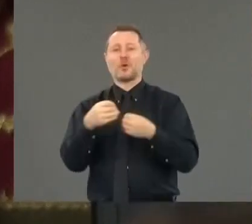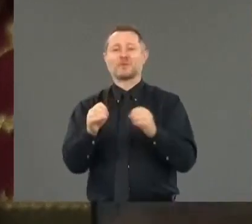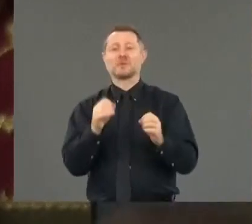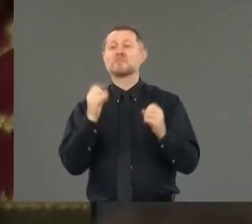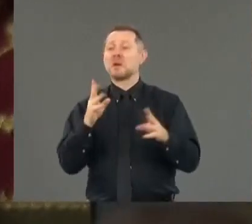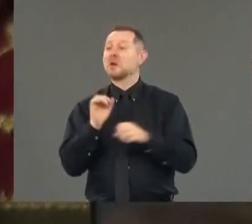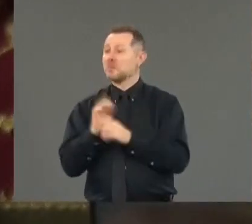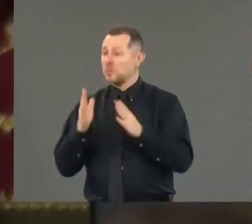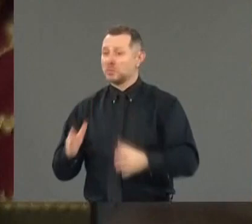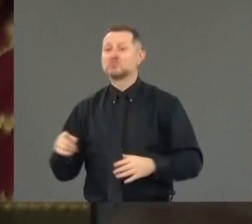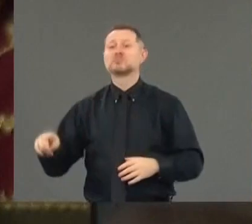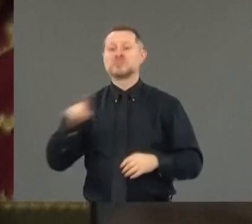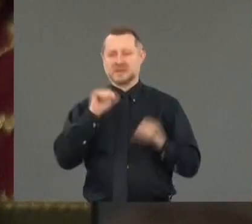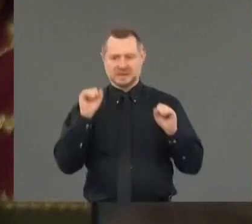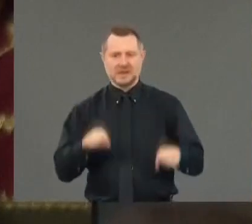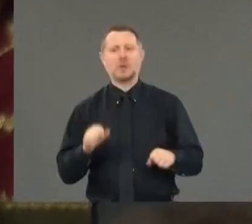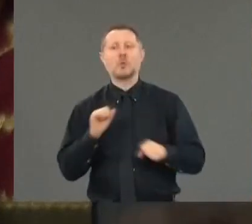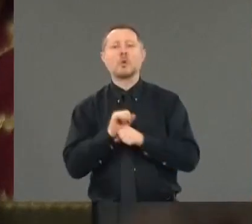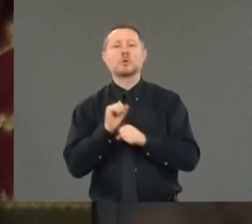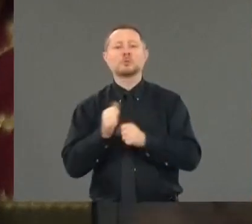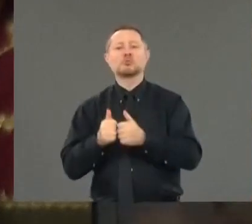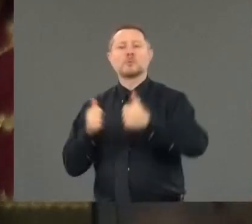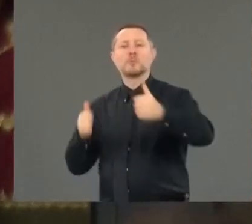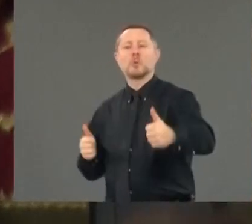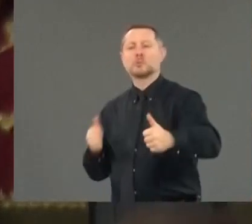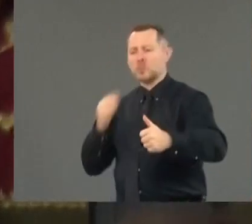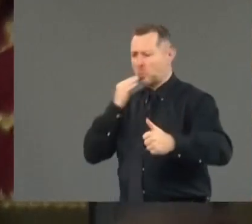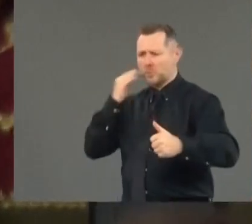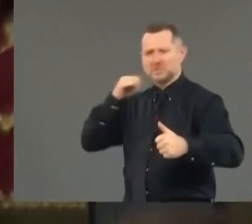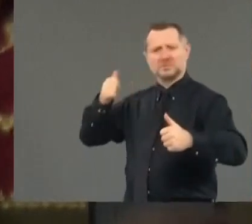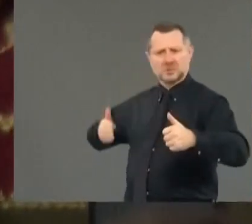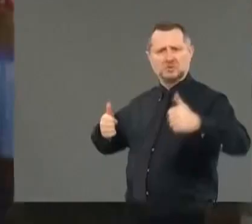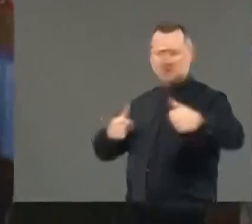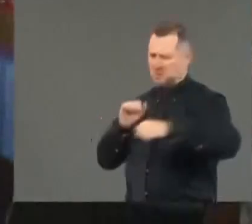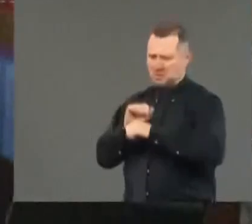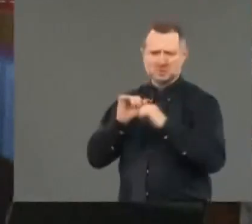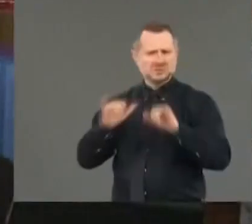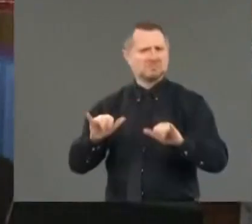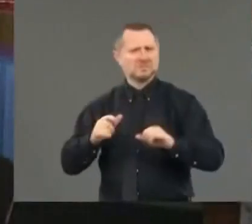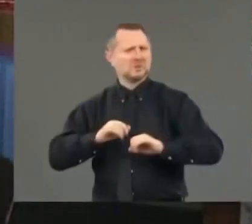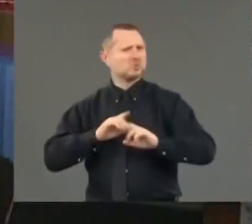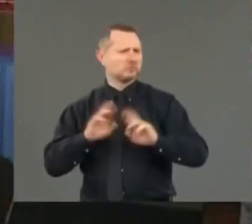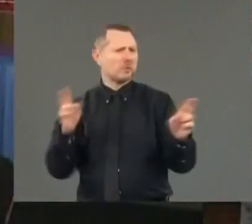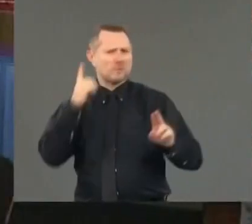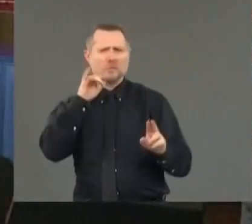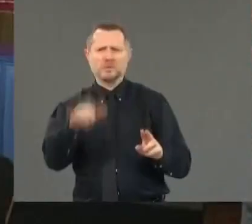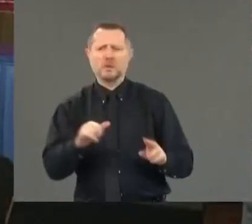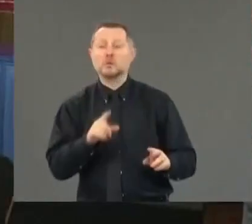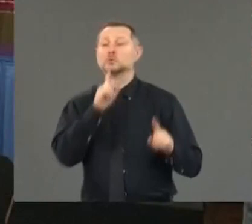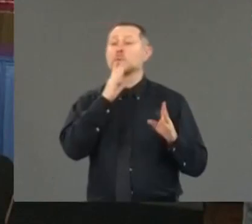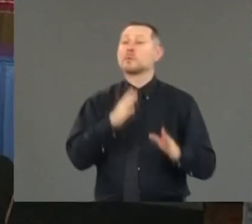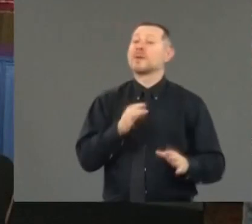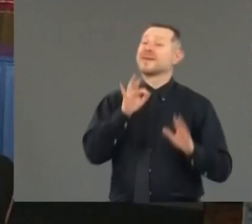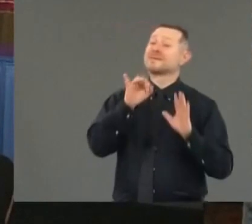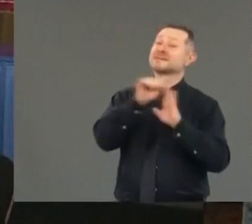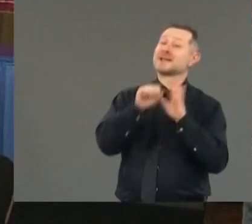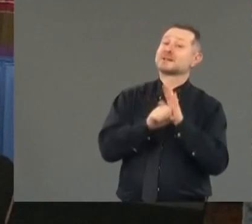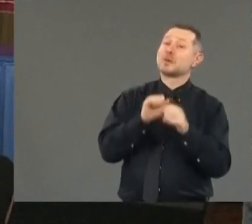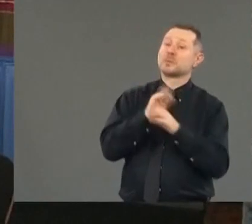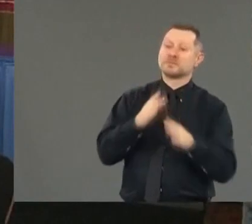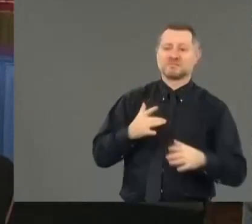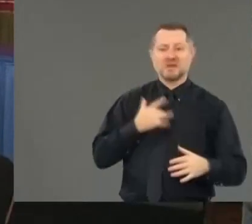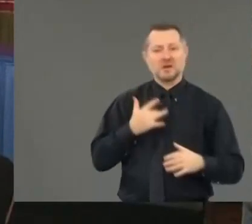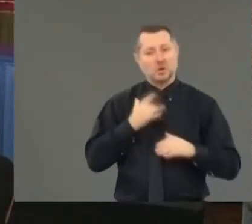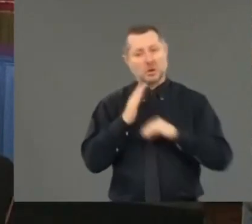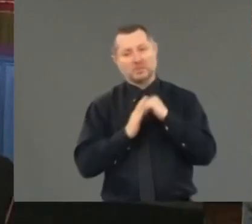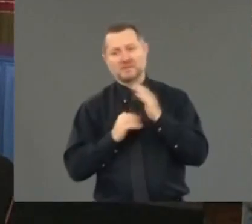actually teleworking, and that's functioning. So that's in place. But if the state worker feels more comfortable being